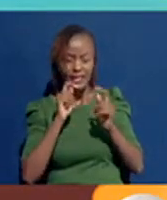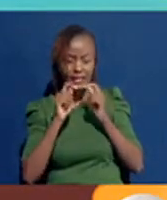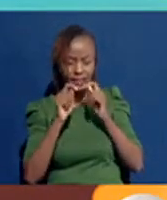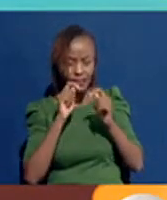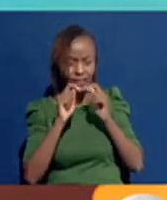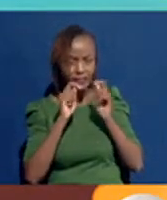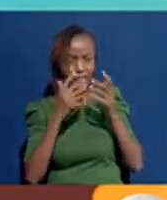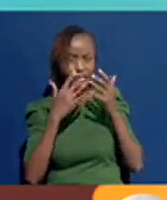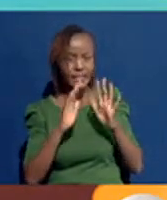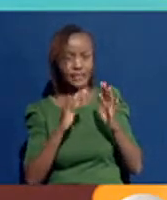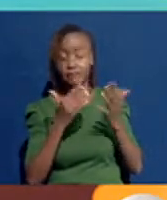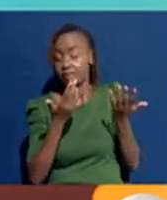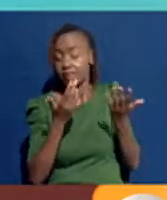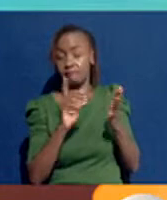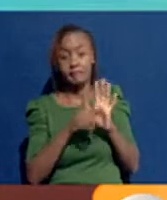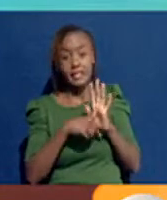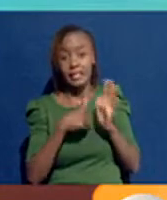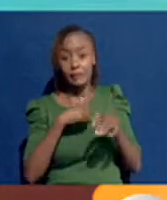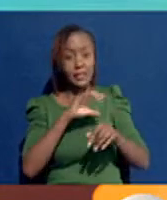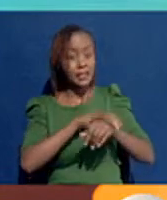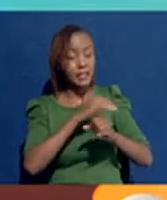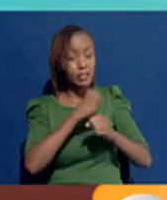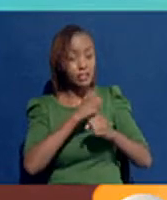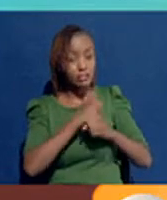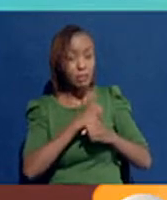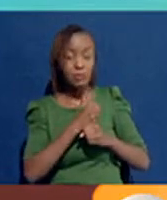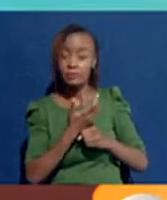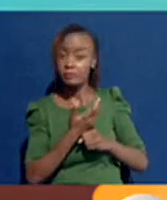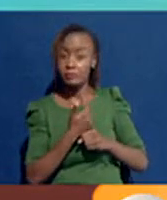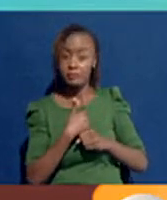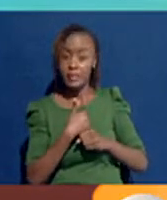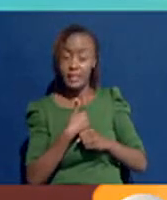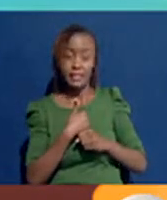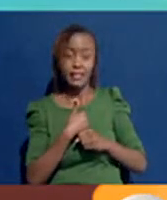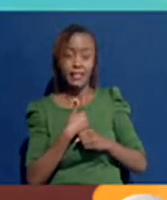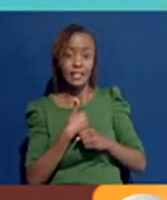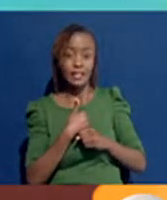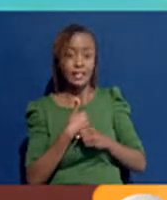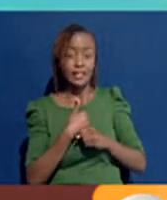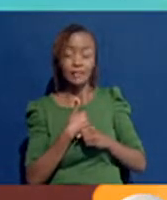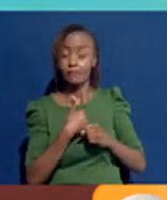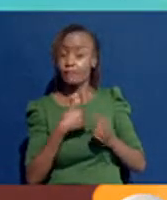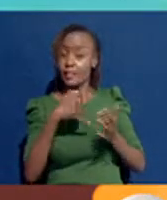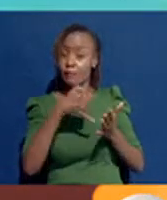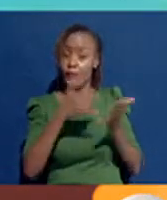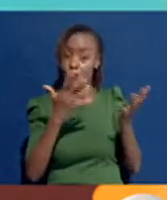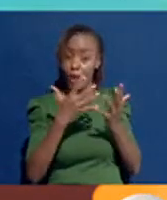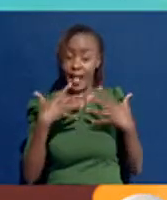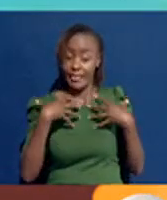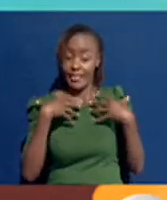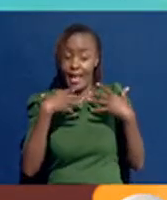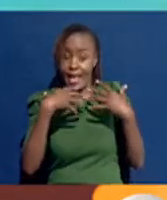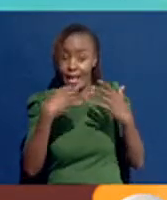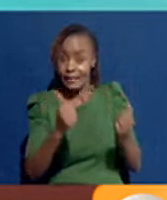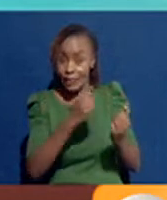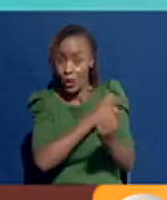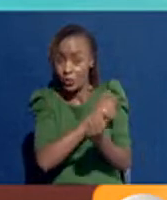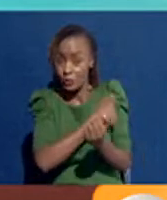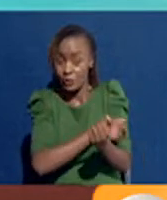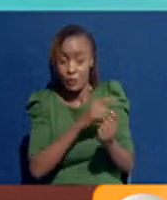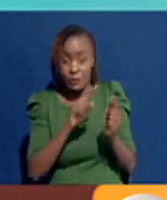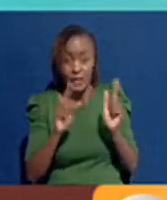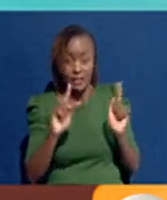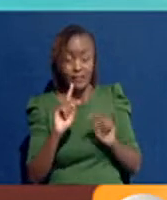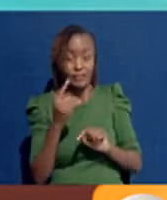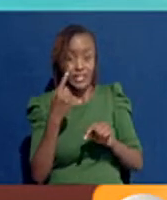out. The rest is history. Yeah. So I found out by myself that I was in the health sector. Uh-huh. So how I was there, now the first